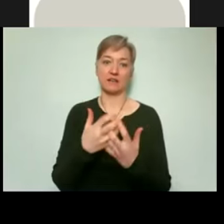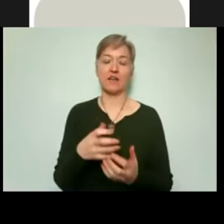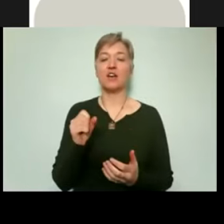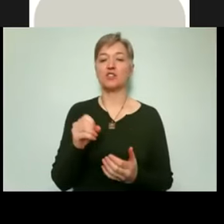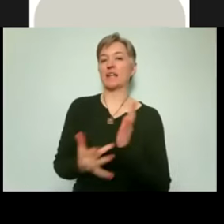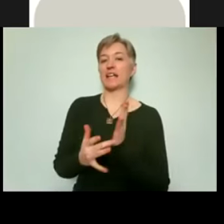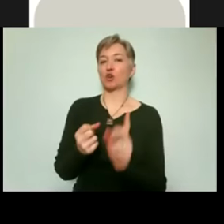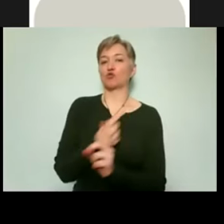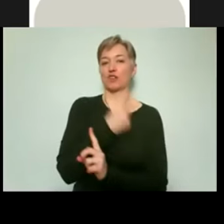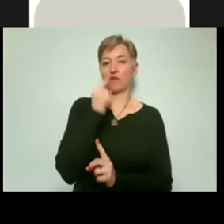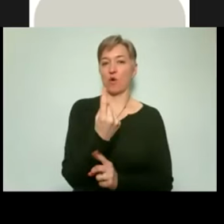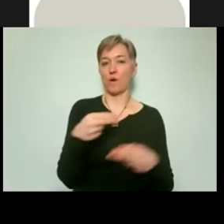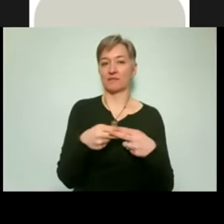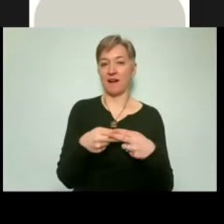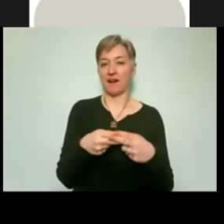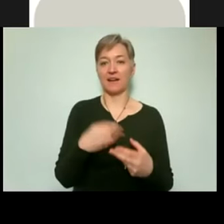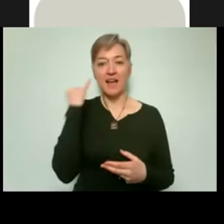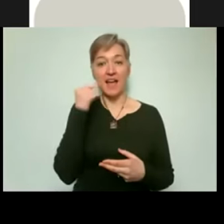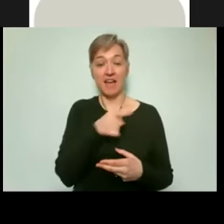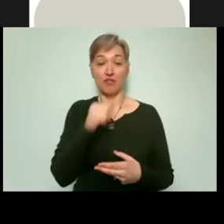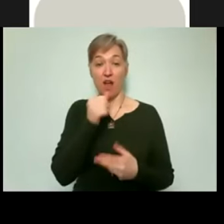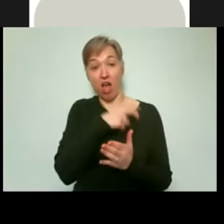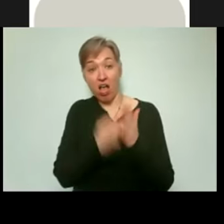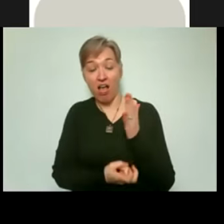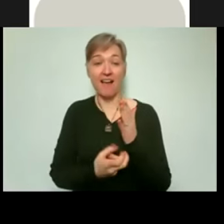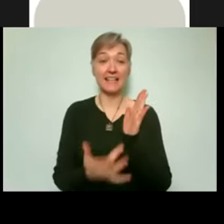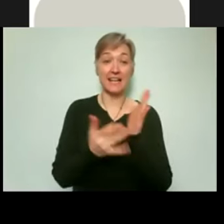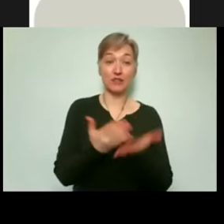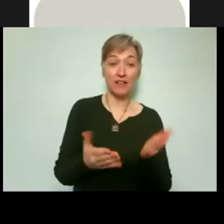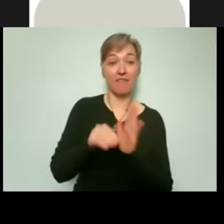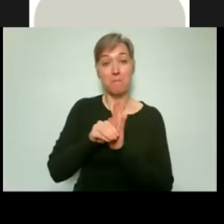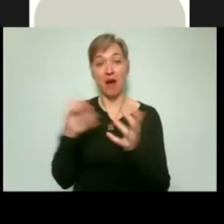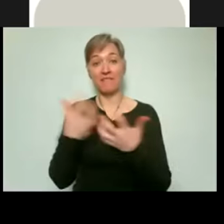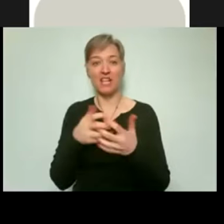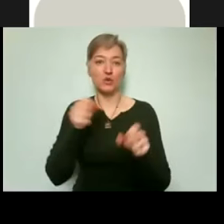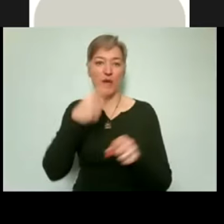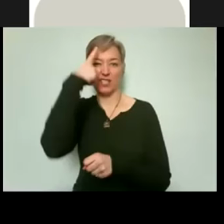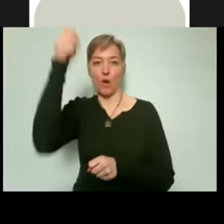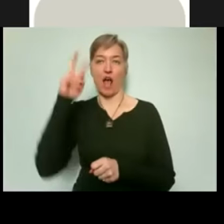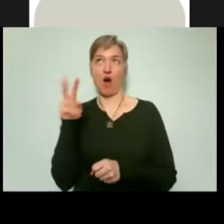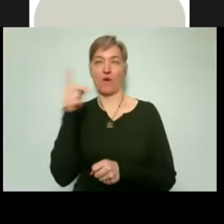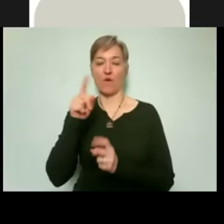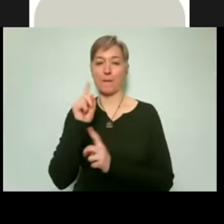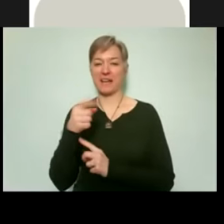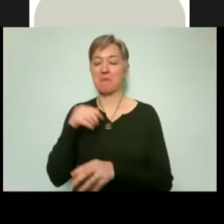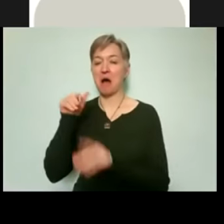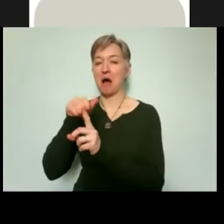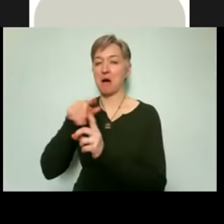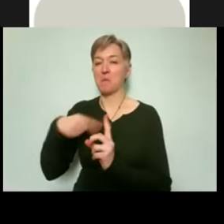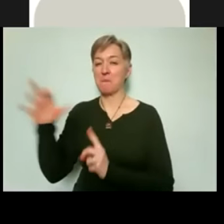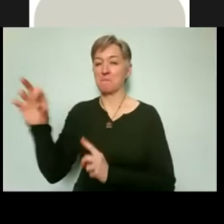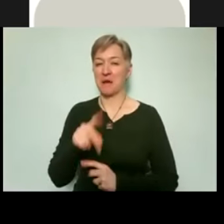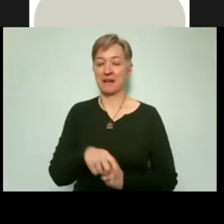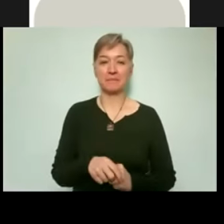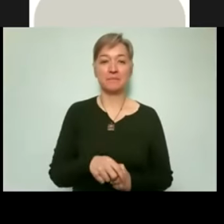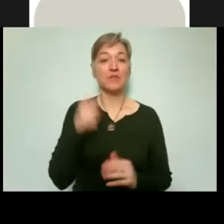one slide. If you're not into technical stuff and model fitting, you can zone out for one slide and I'll tell you when to come back in. So you might notice that in